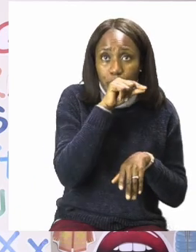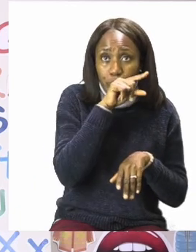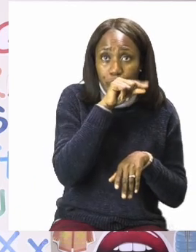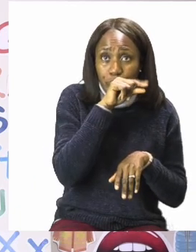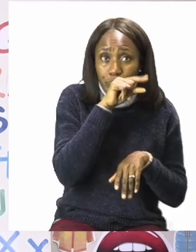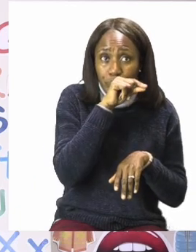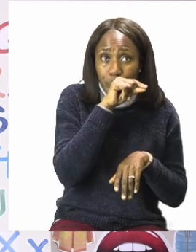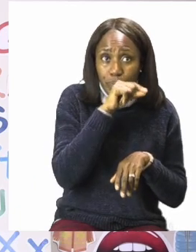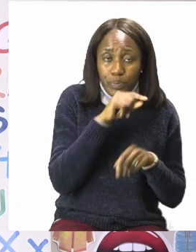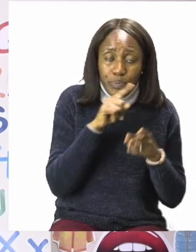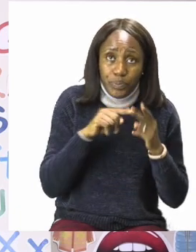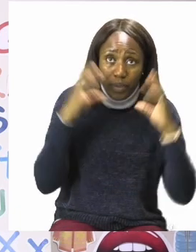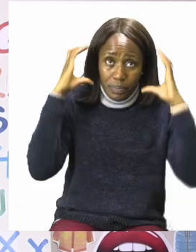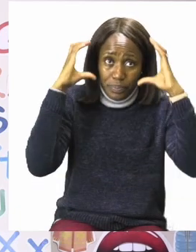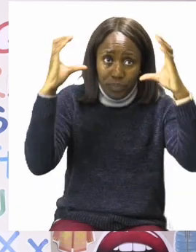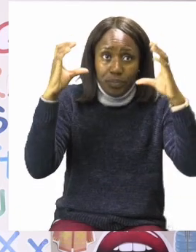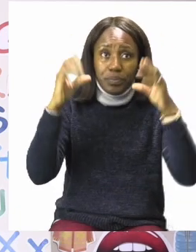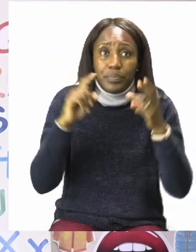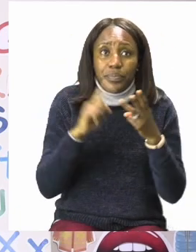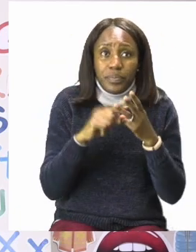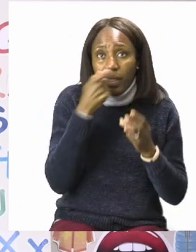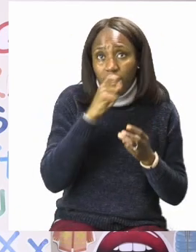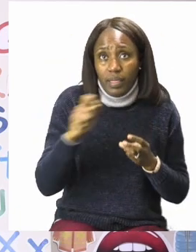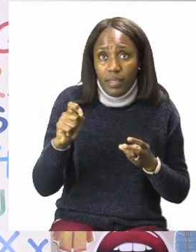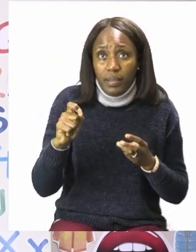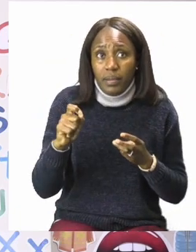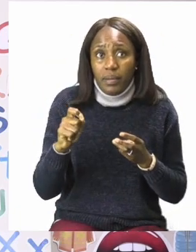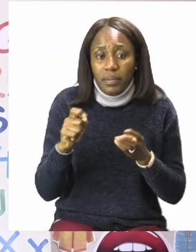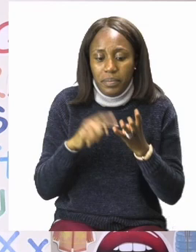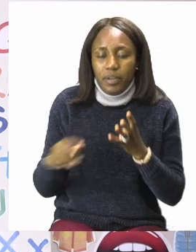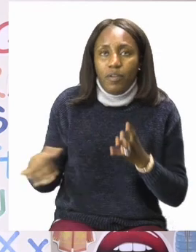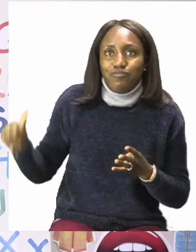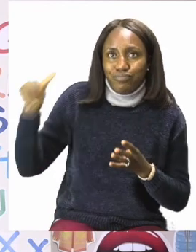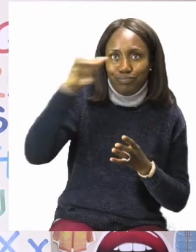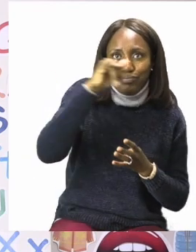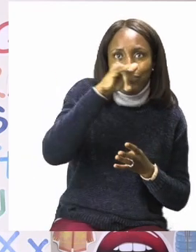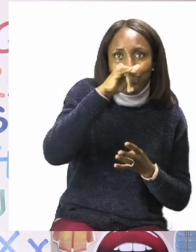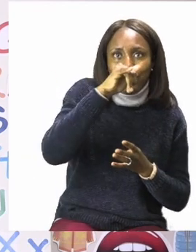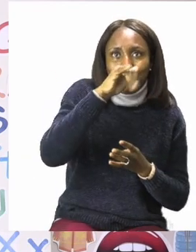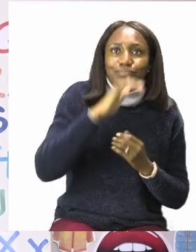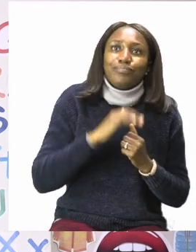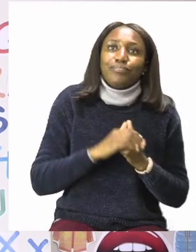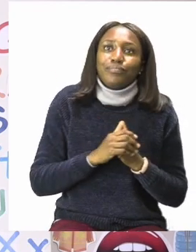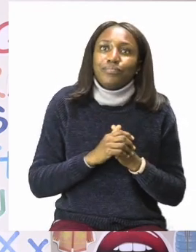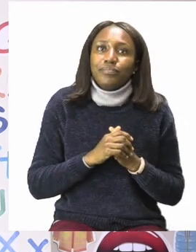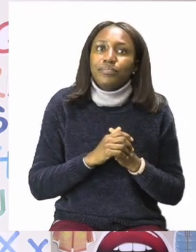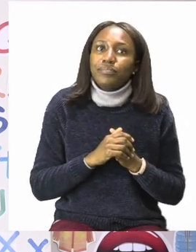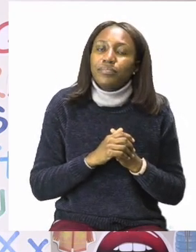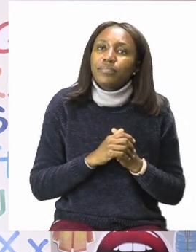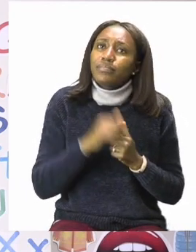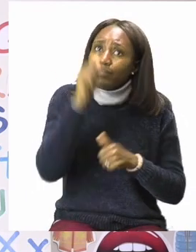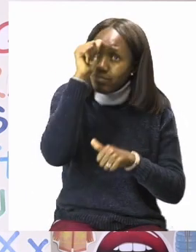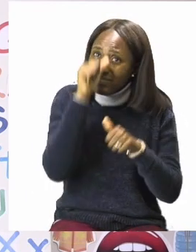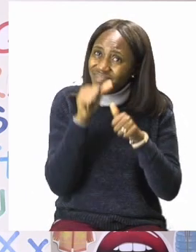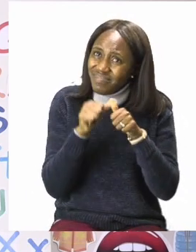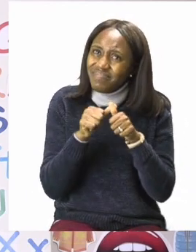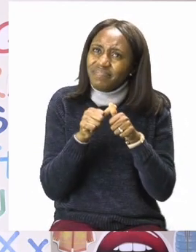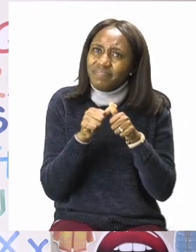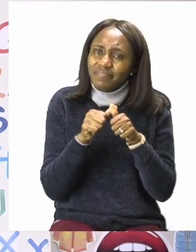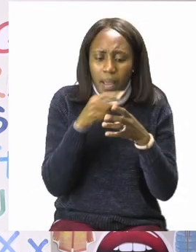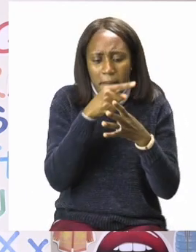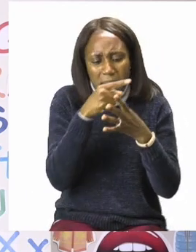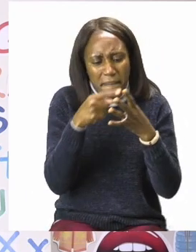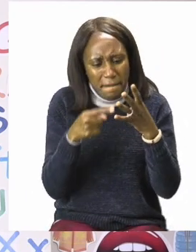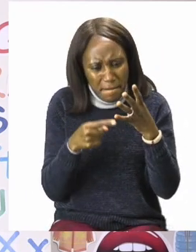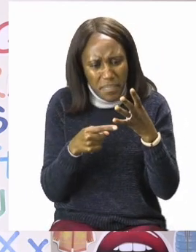bird, bus, pencil, and plane. Now, remember, these are things that we actually